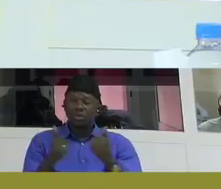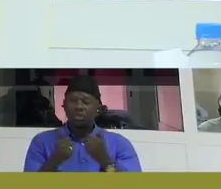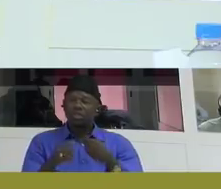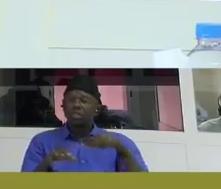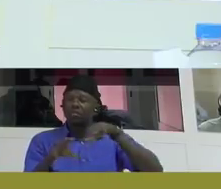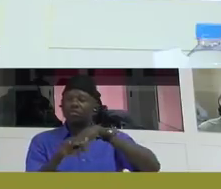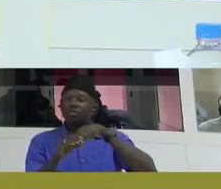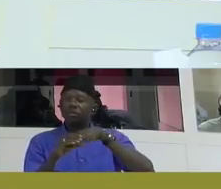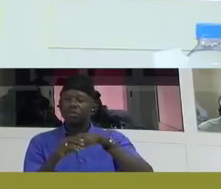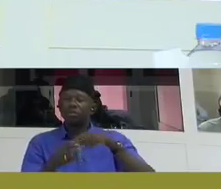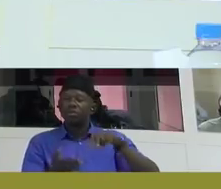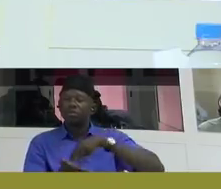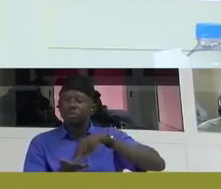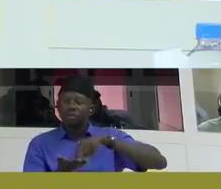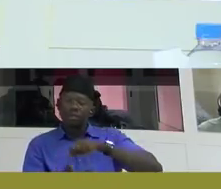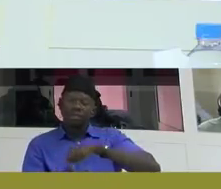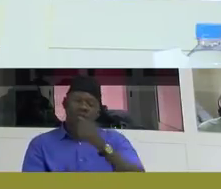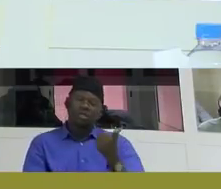dance during the day,